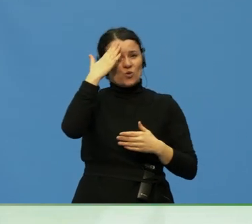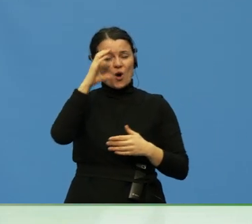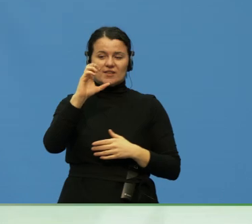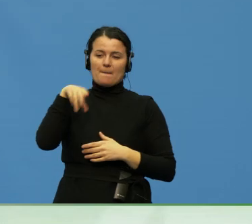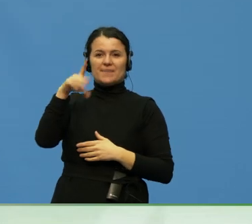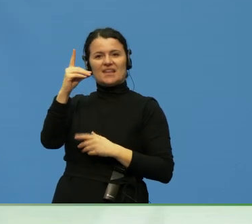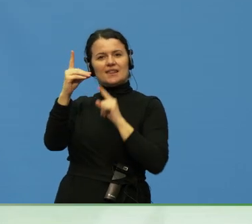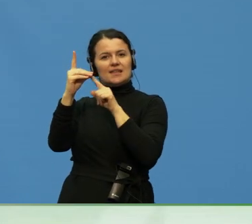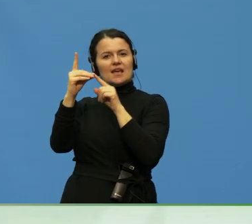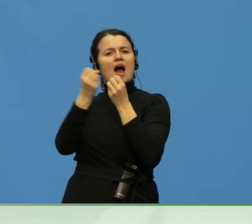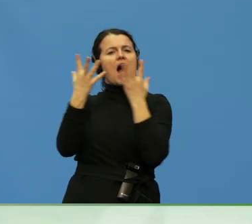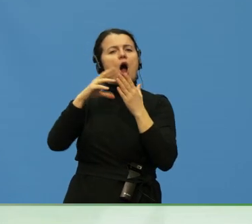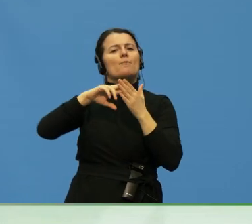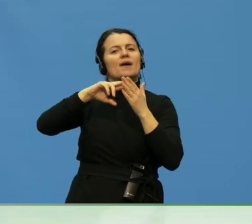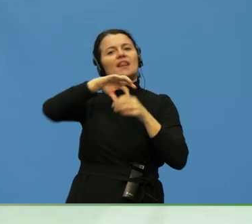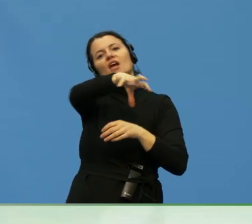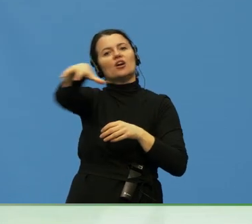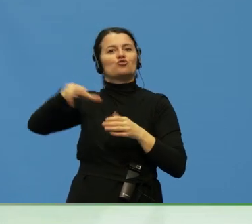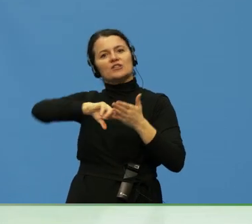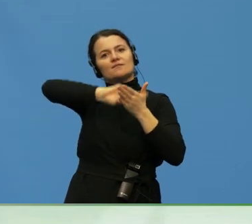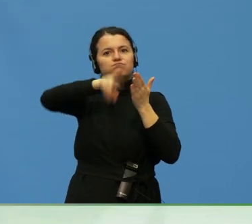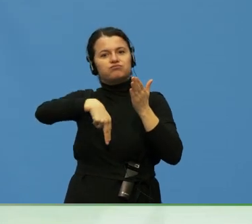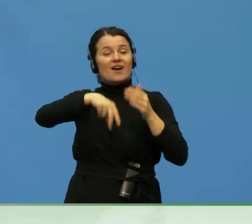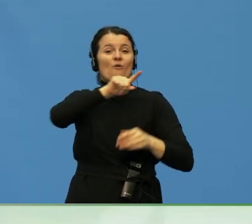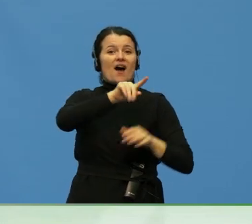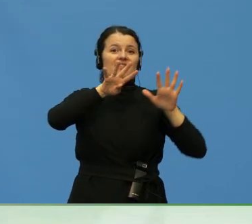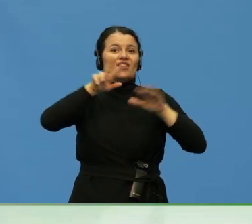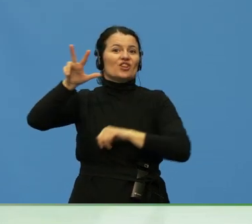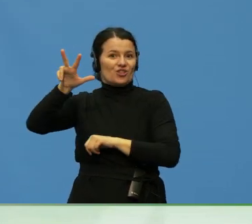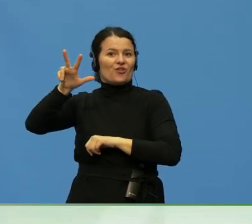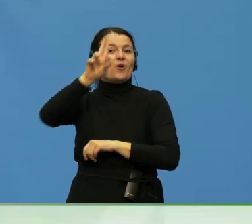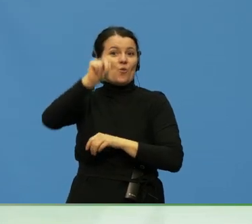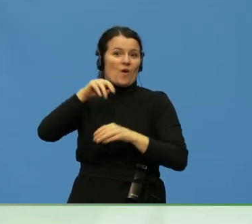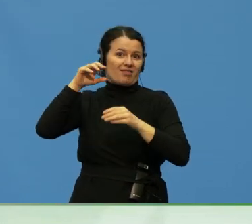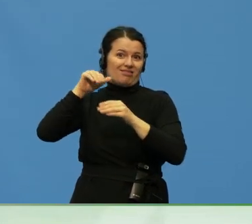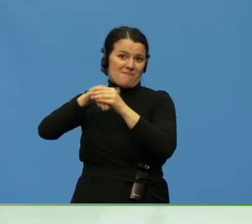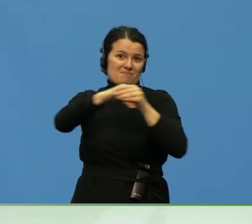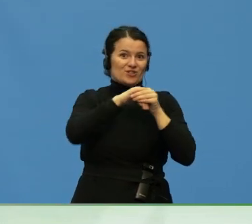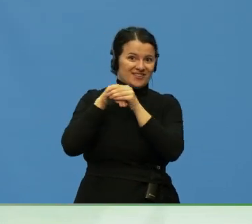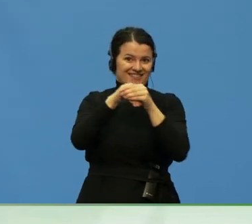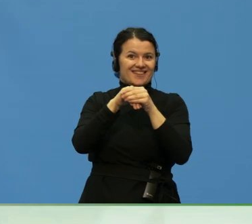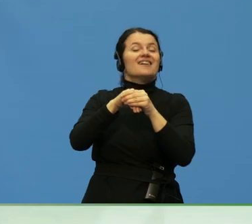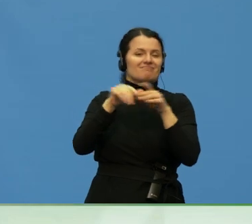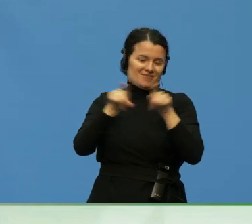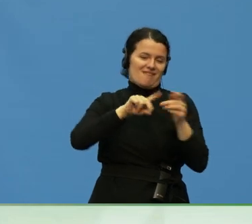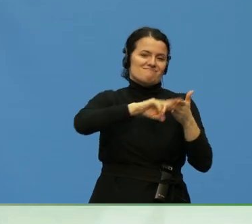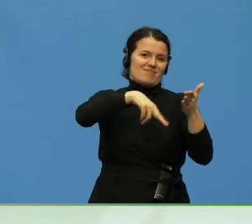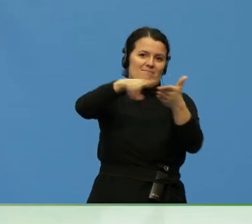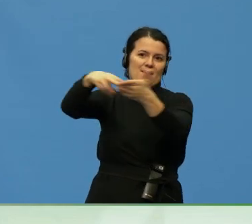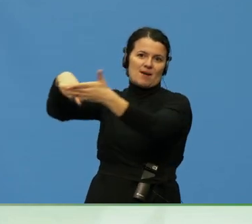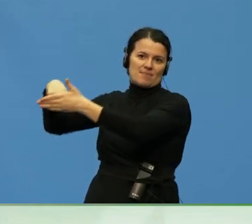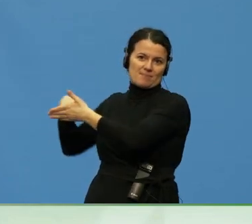to deliver accessibility without any precondition. Thank you. Enjoy the